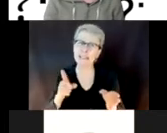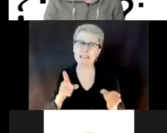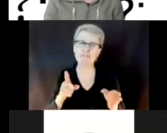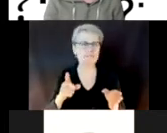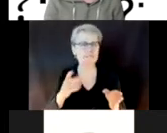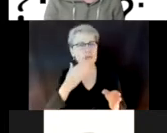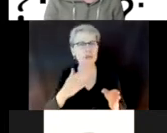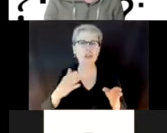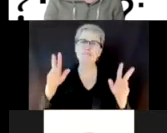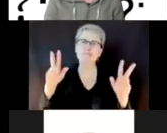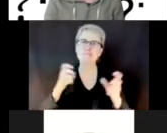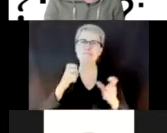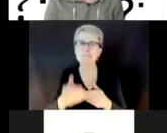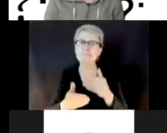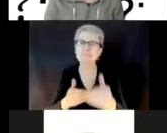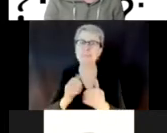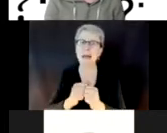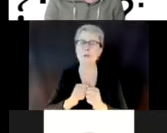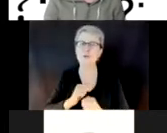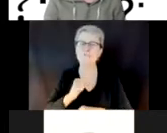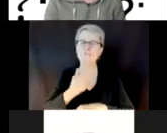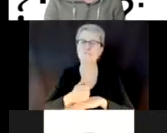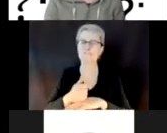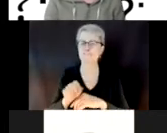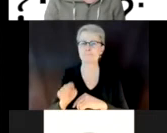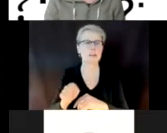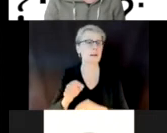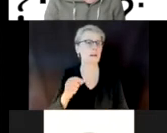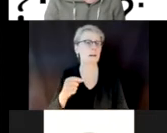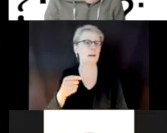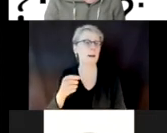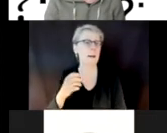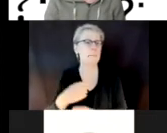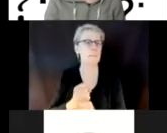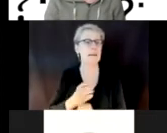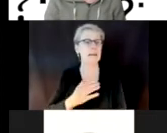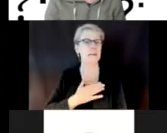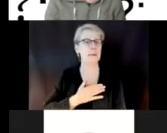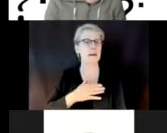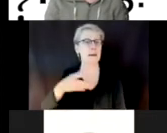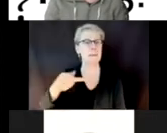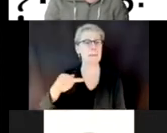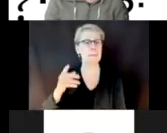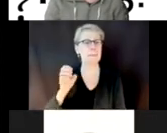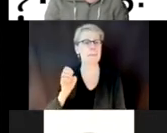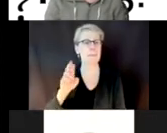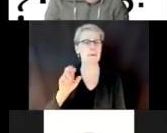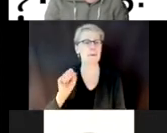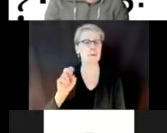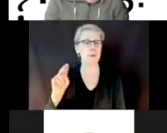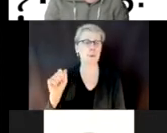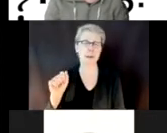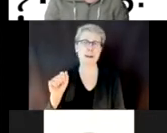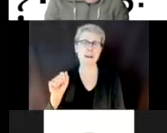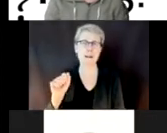persona. There's a link to a HubSpot tool called Make My Persona. That's just like, it's an online tool. You can go